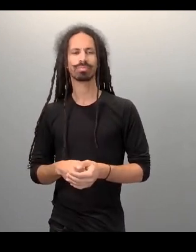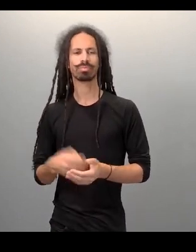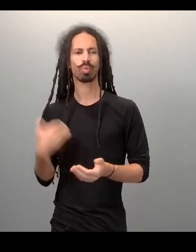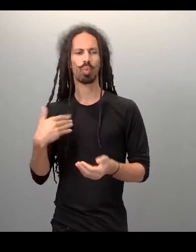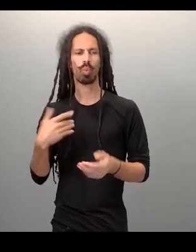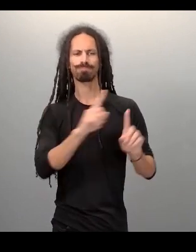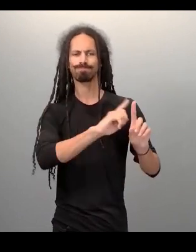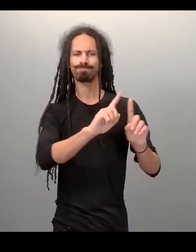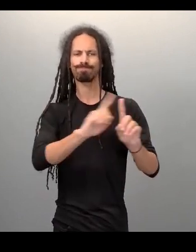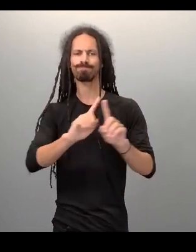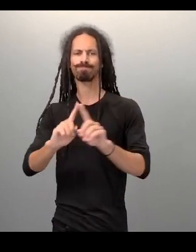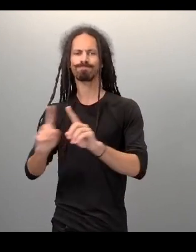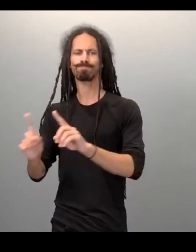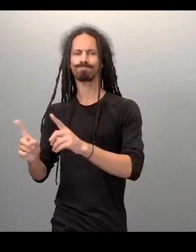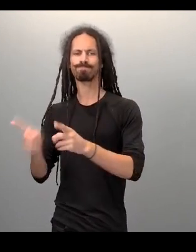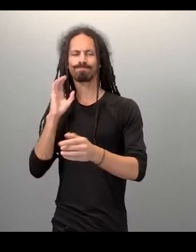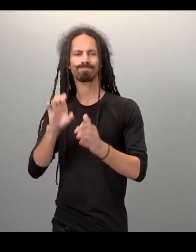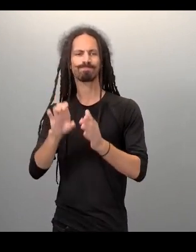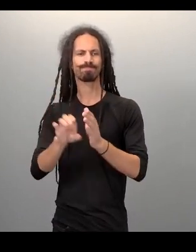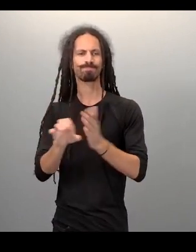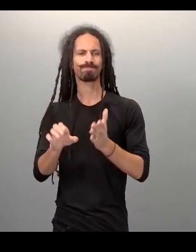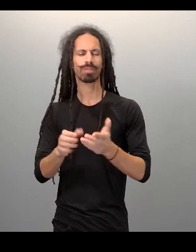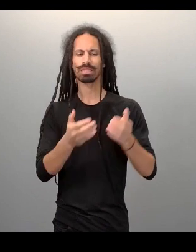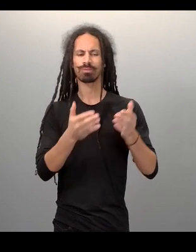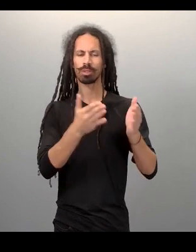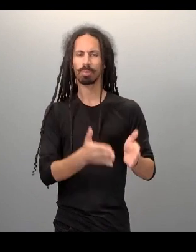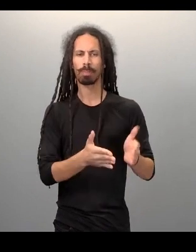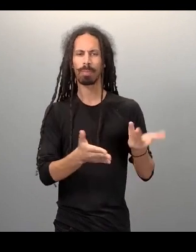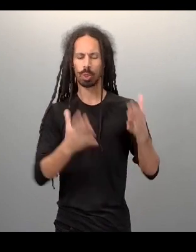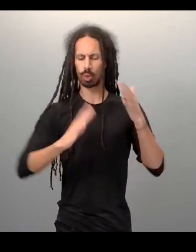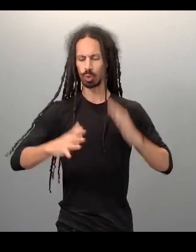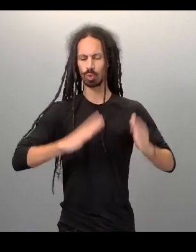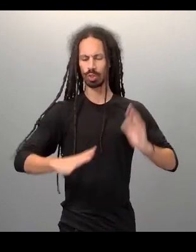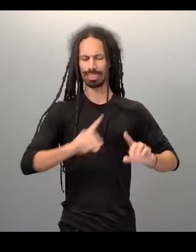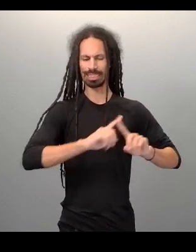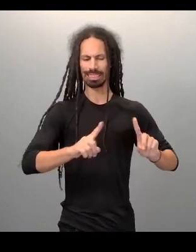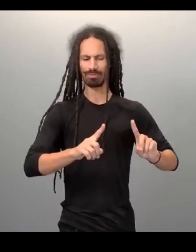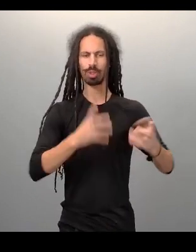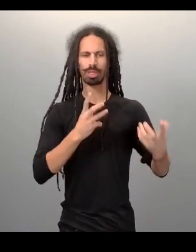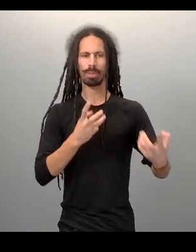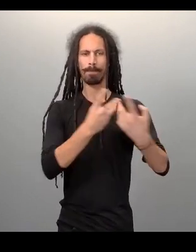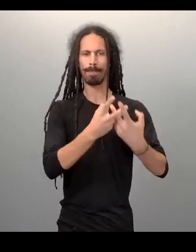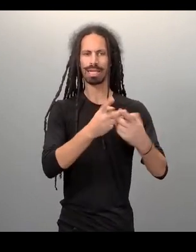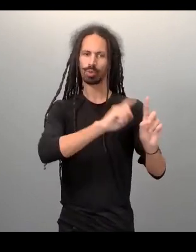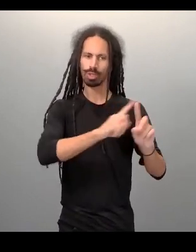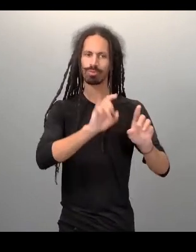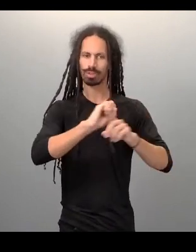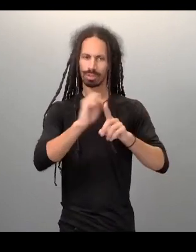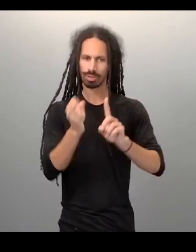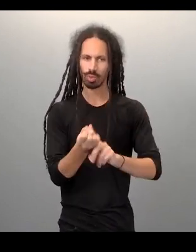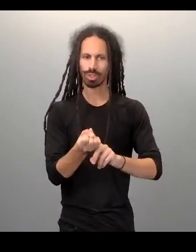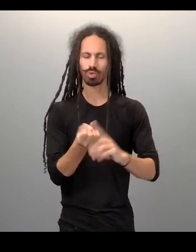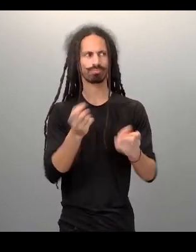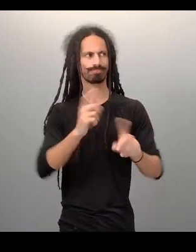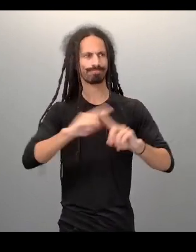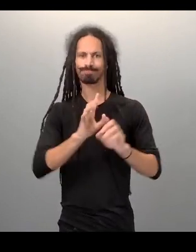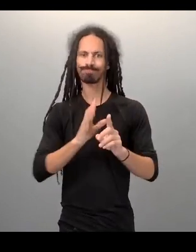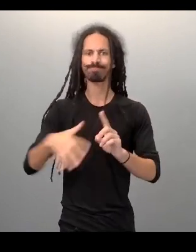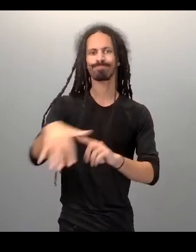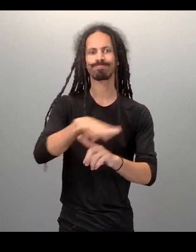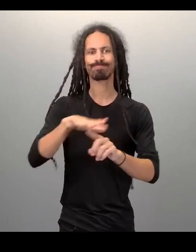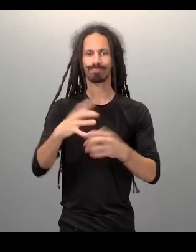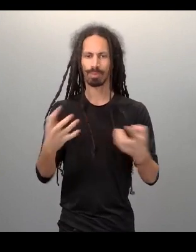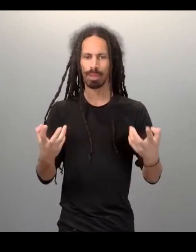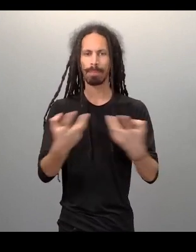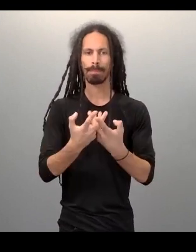styles according to different situations, or different environments. We